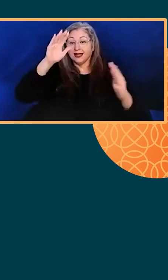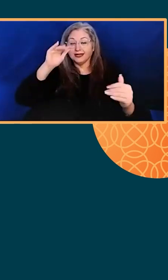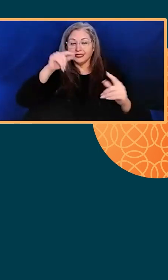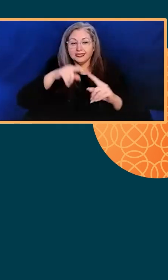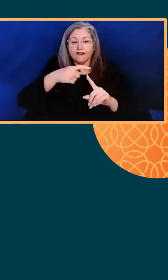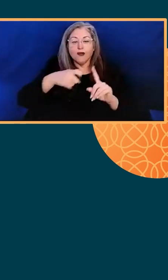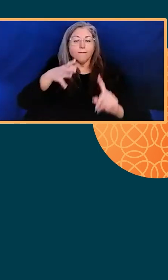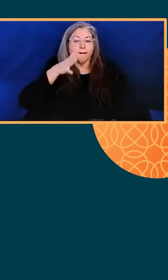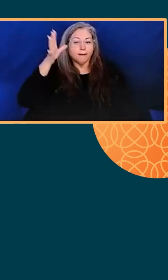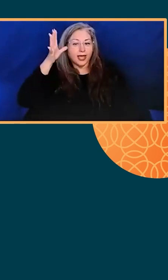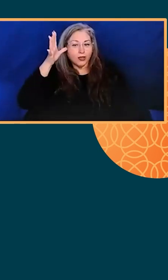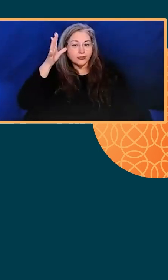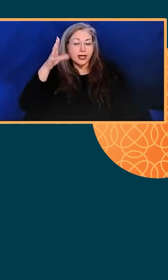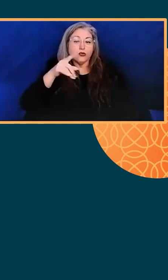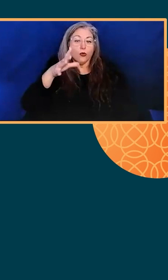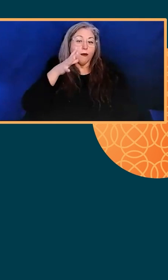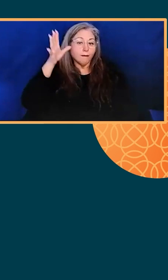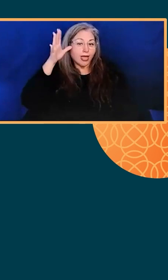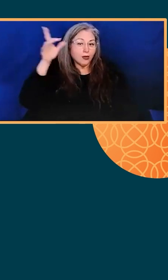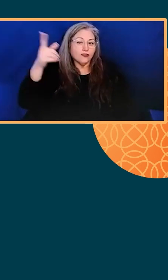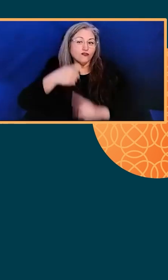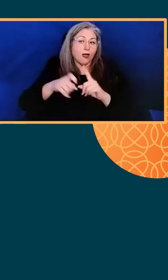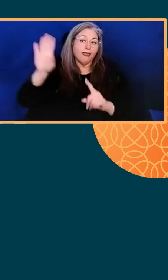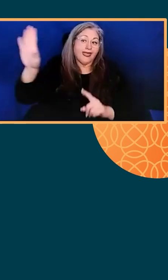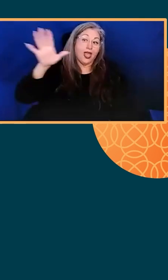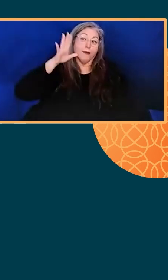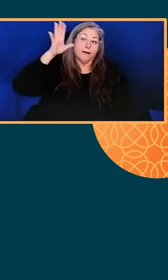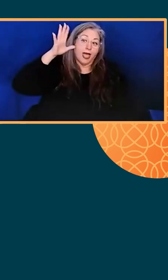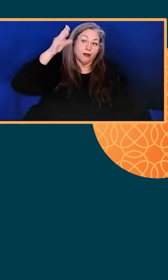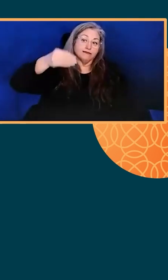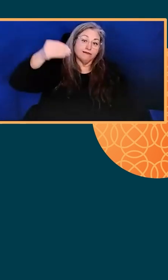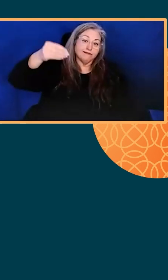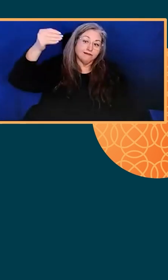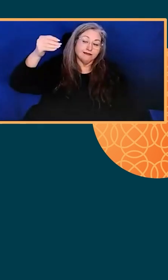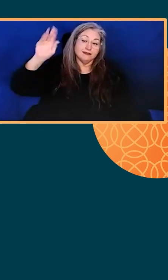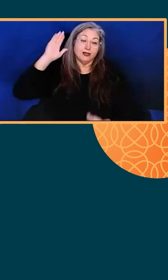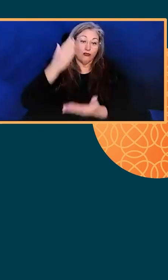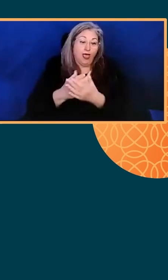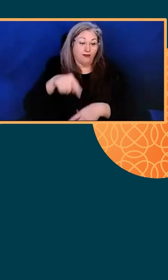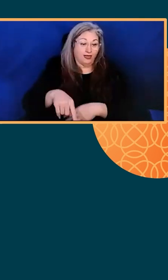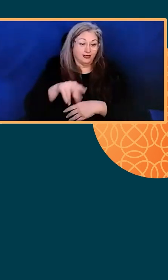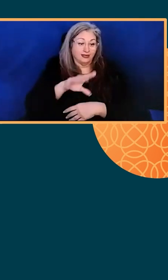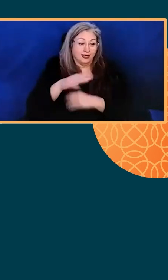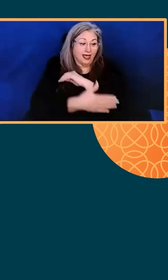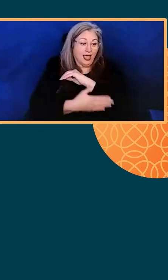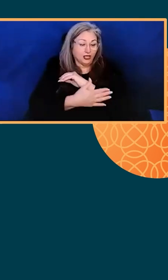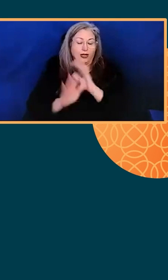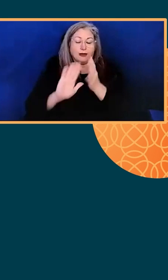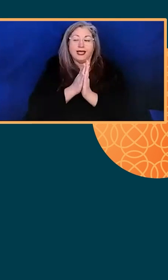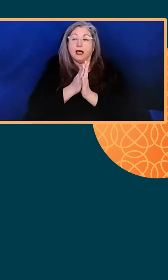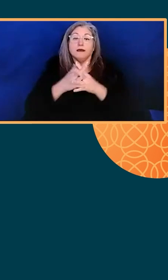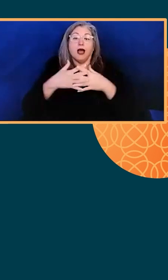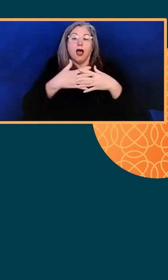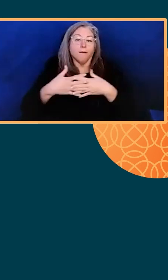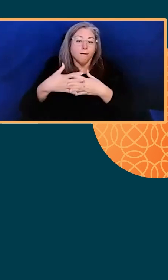your parents, and your parents were from their parents. And then you come to this country, then it became America's